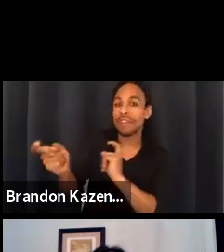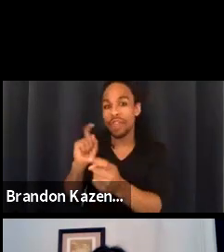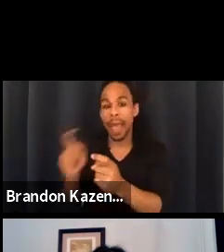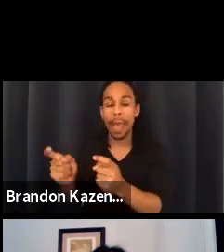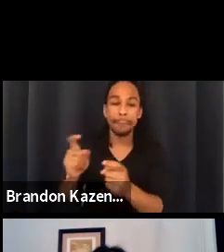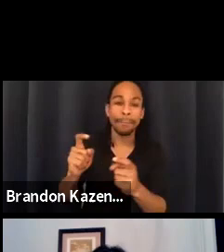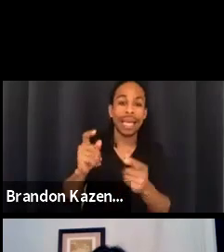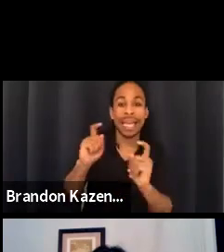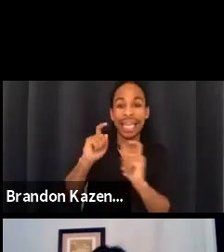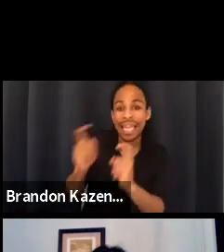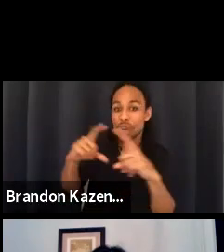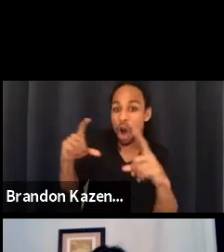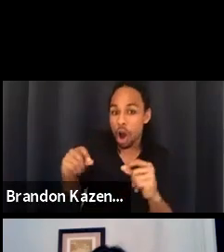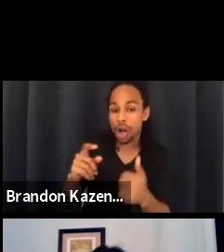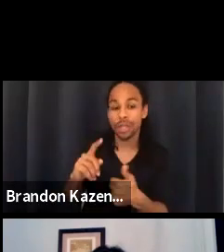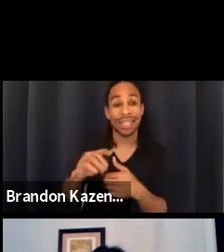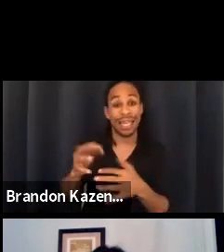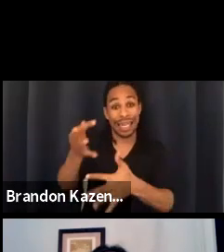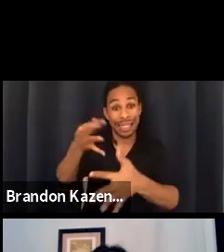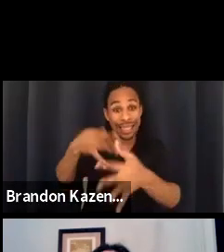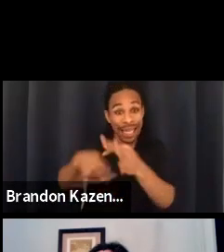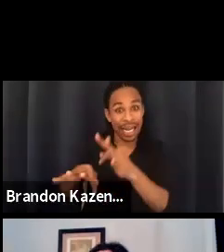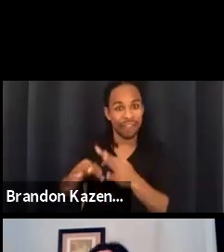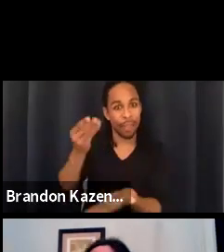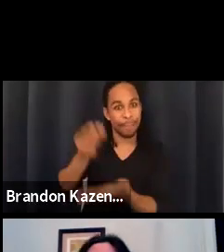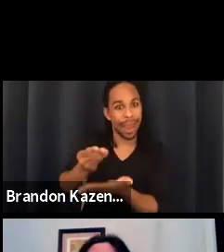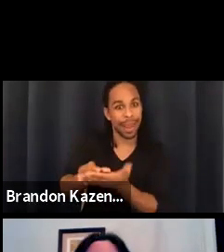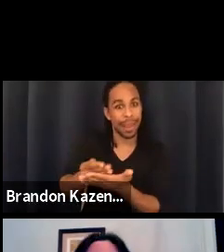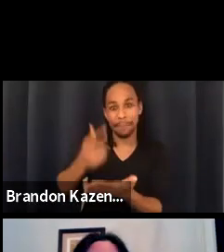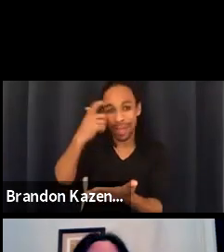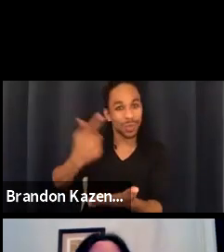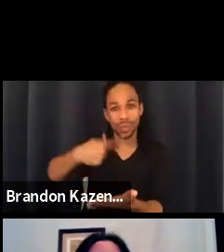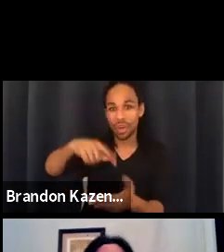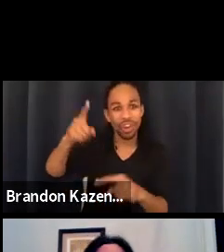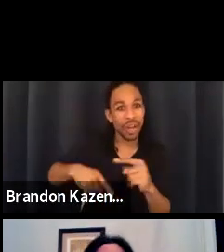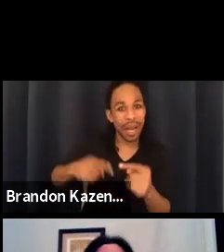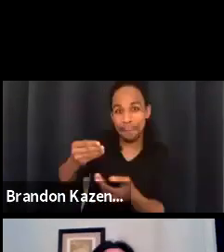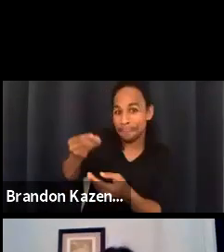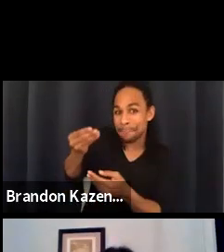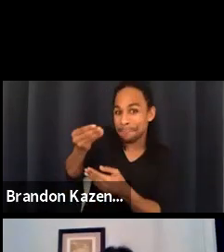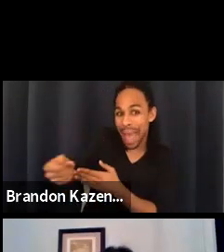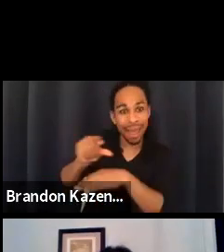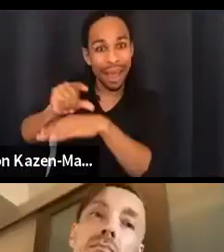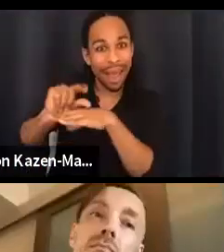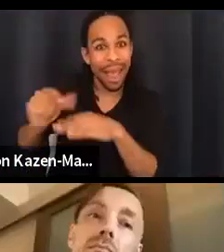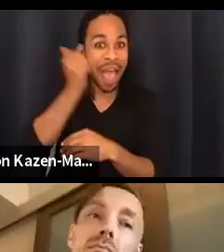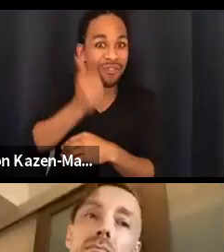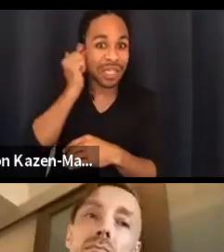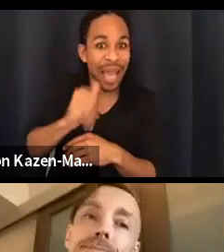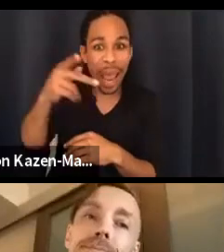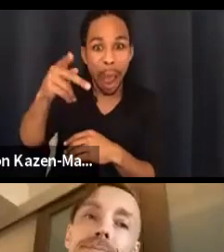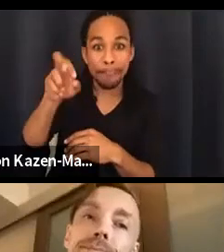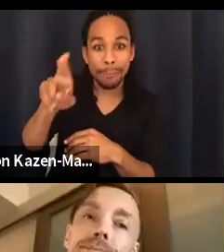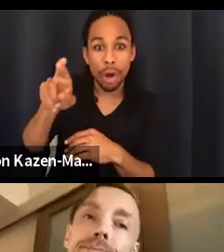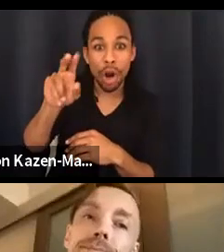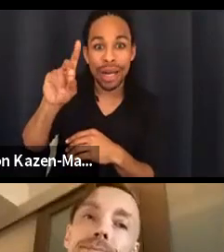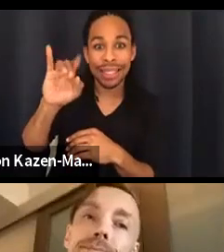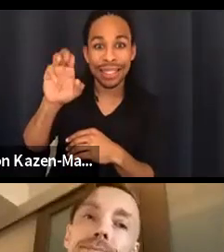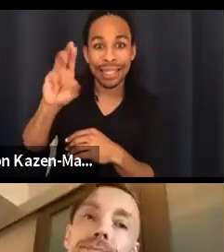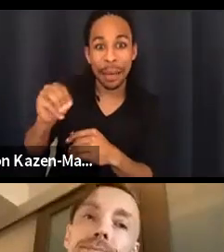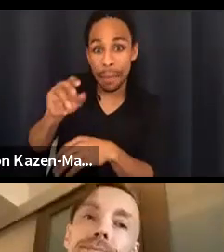per diem, because we couldn't pay them per diem because of the system that we were working in Florida.